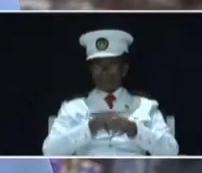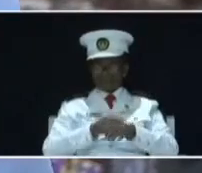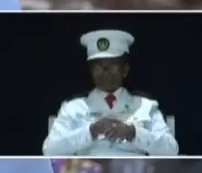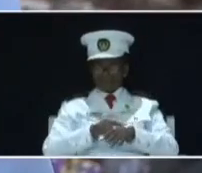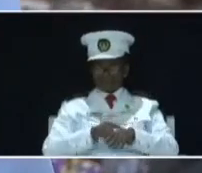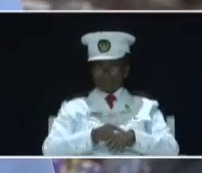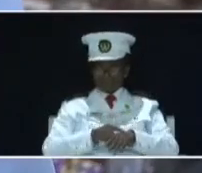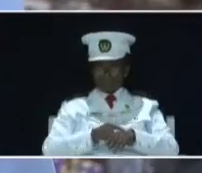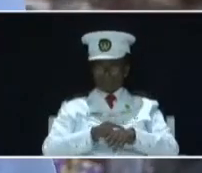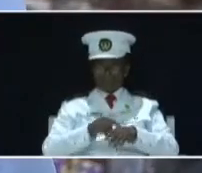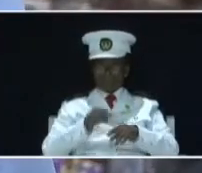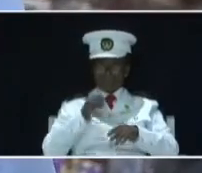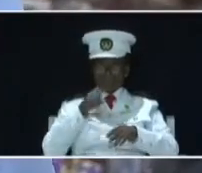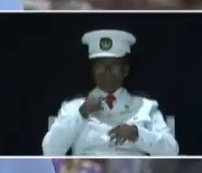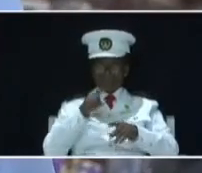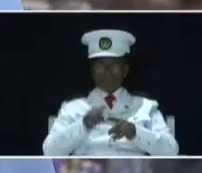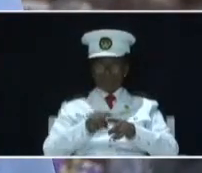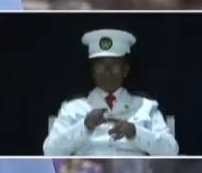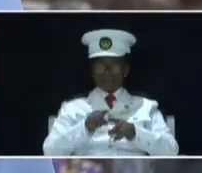partner.